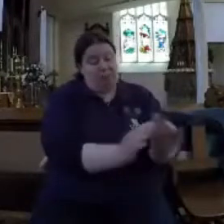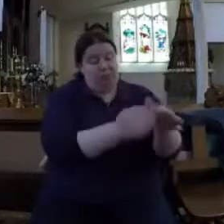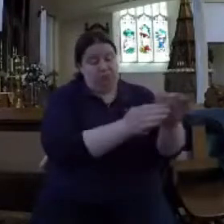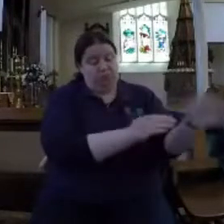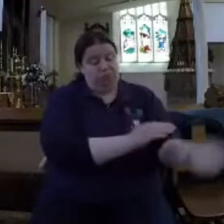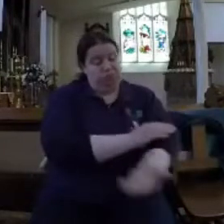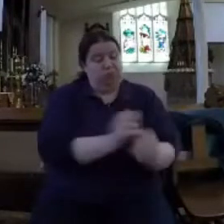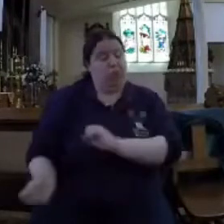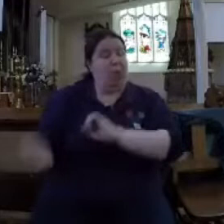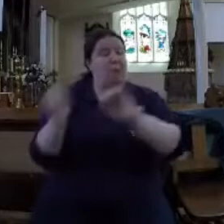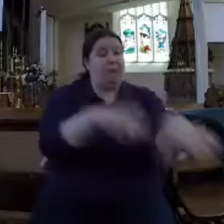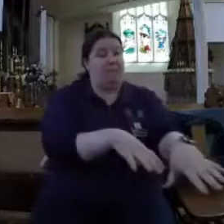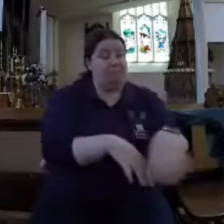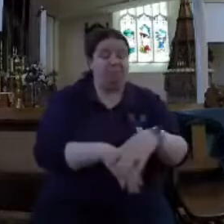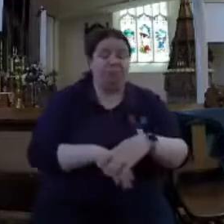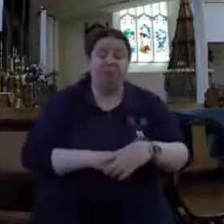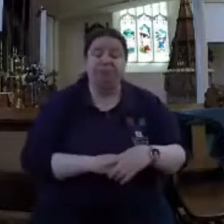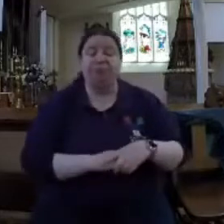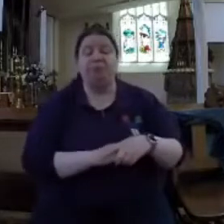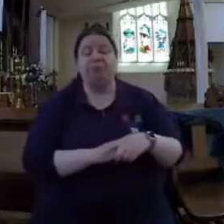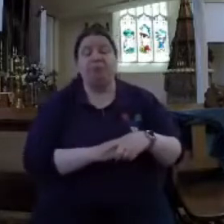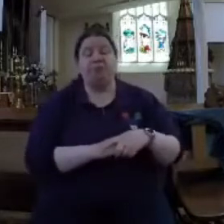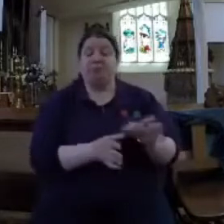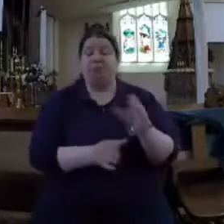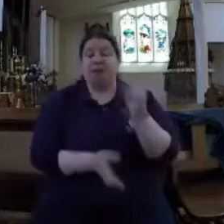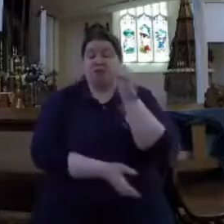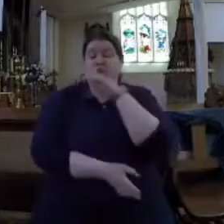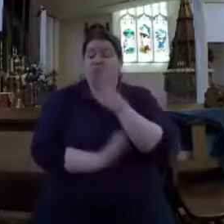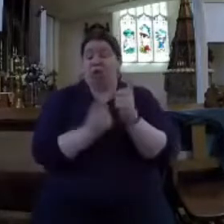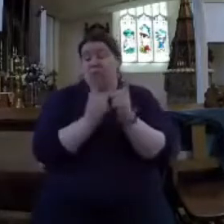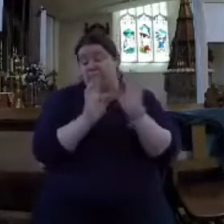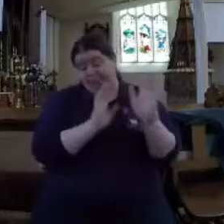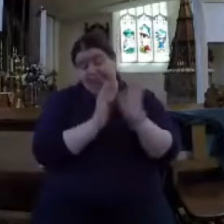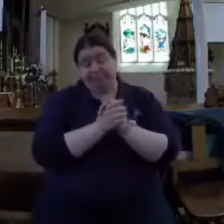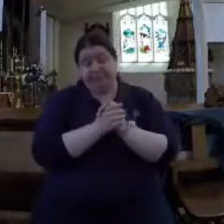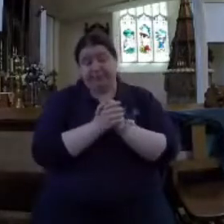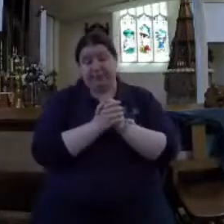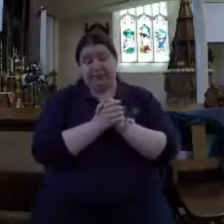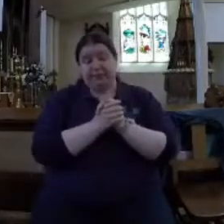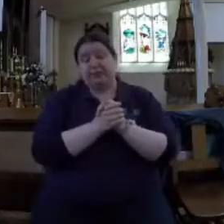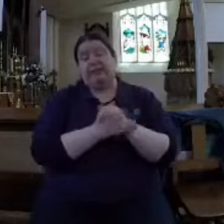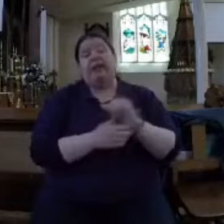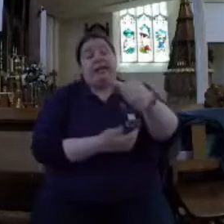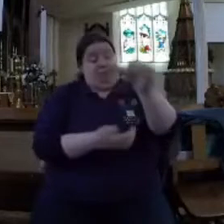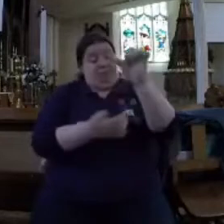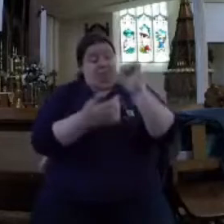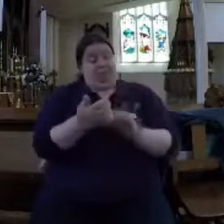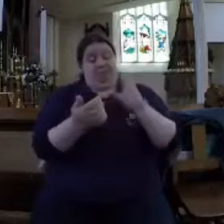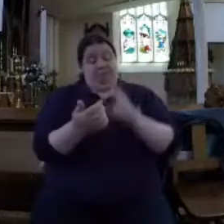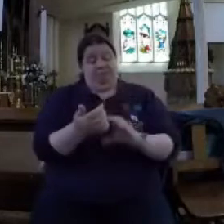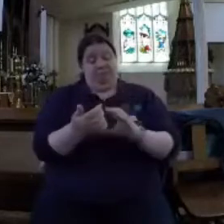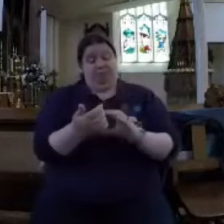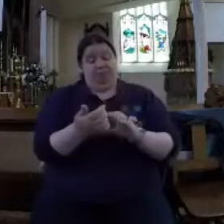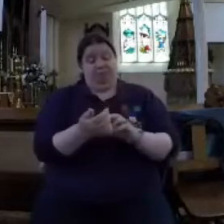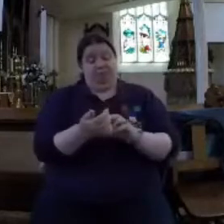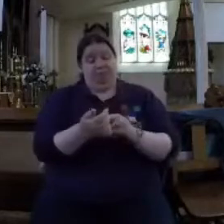empty cistern. Okay, bizarre family warning. Without batting an eyelid, the next verse says, they